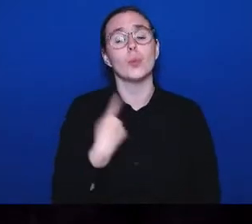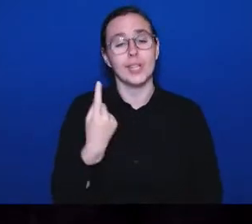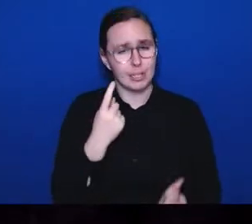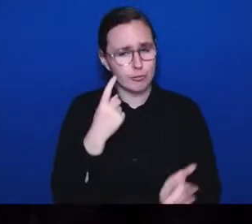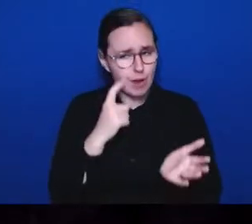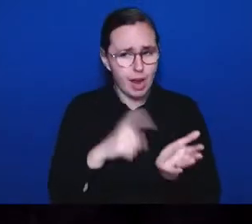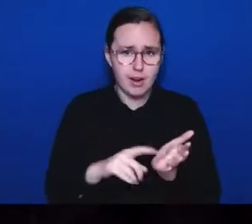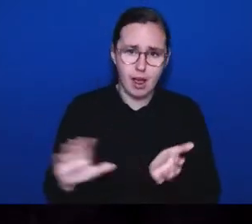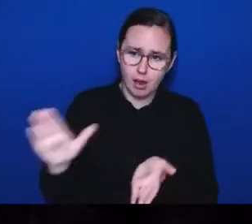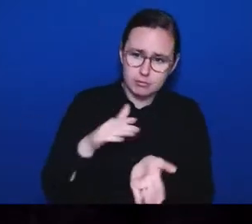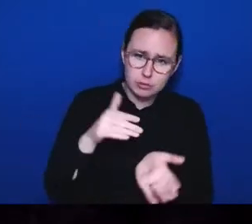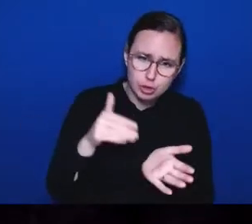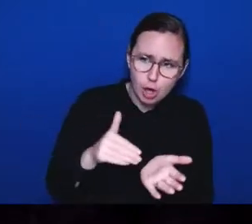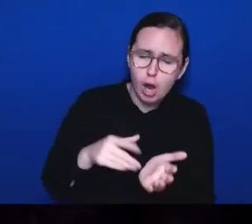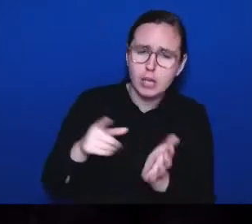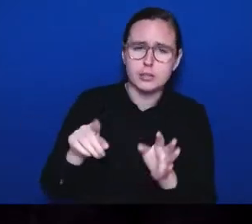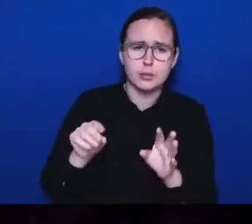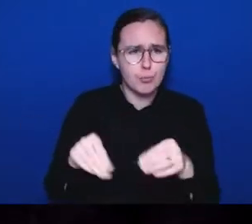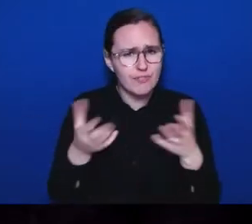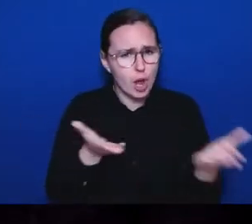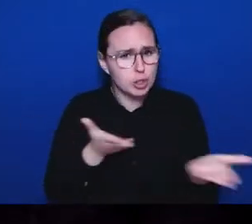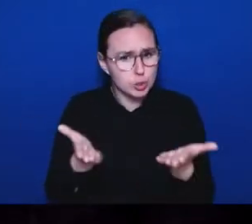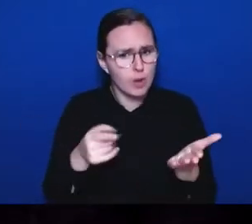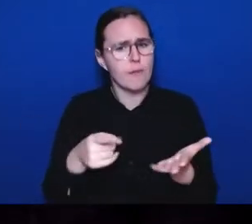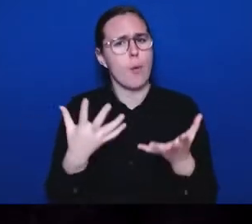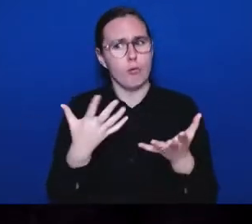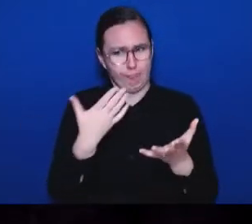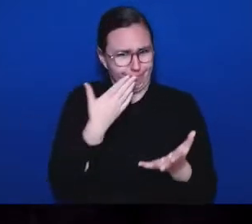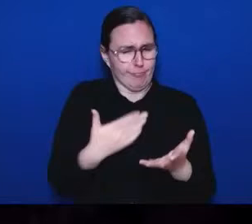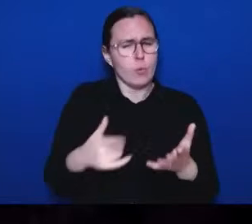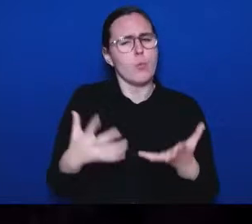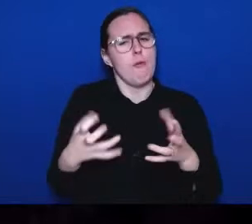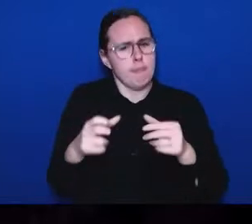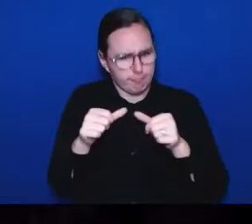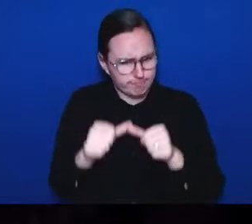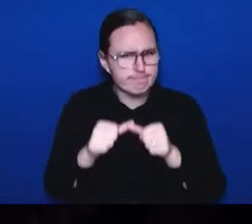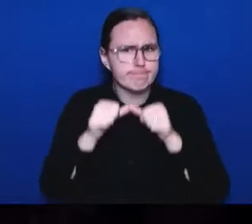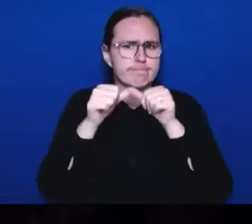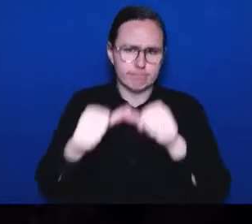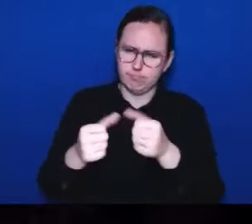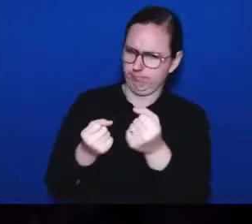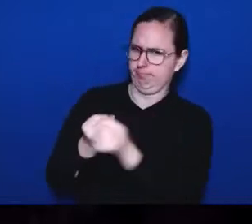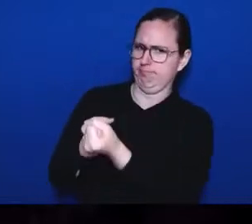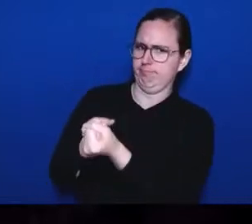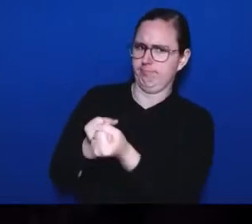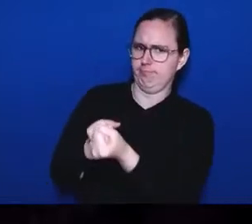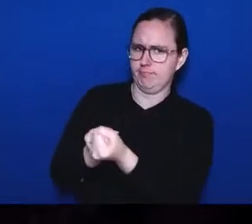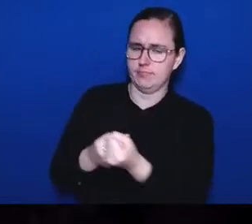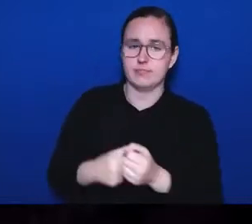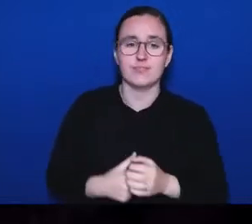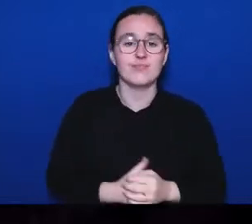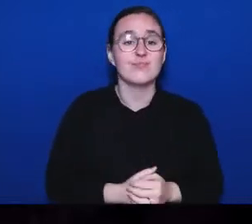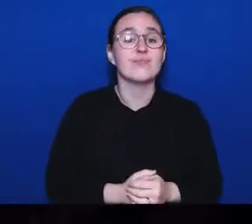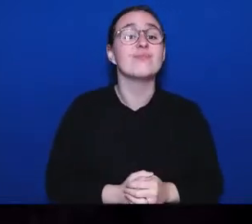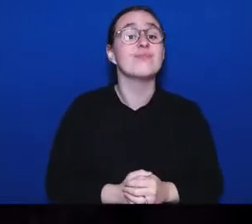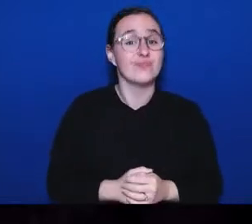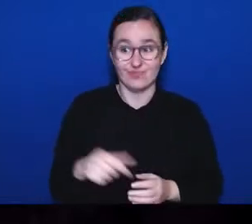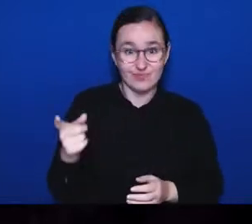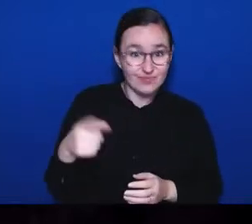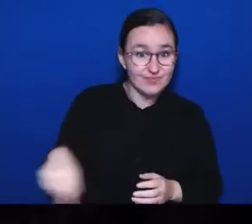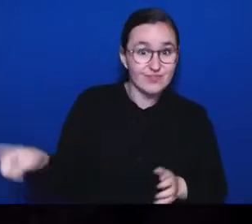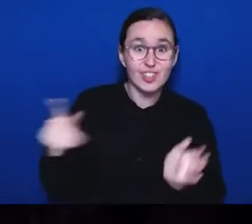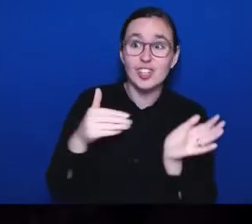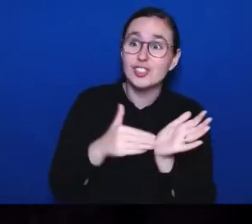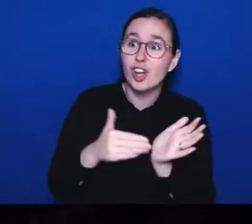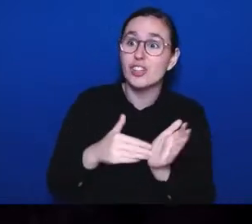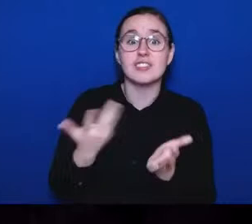longitudinal care, and it will compensate us for the time spent on evening and weekend administrative burdens. Our hope is